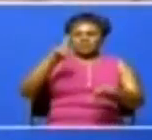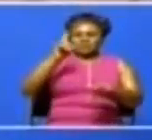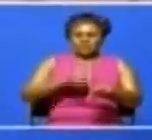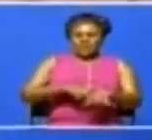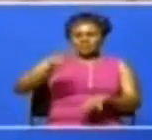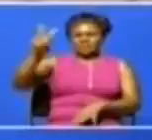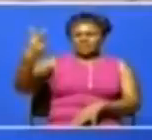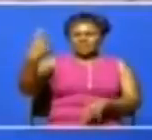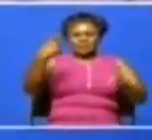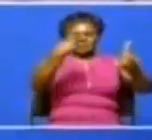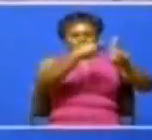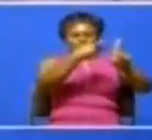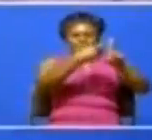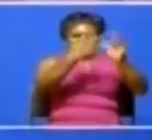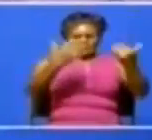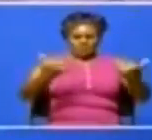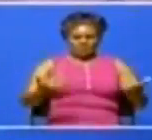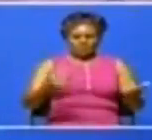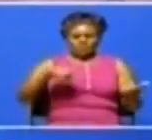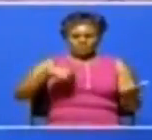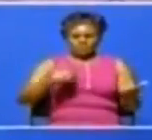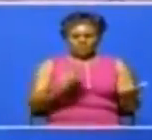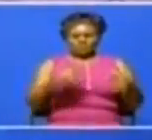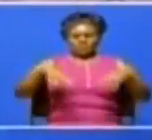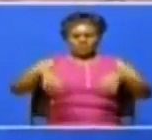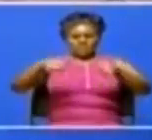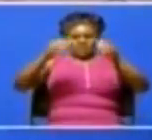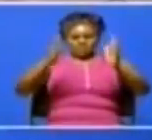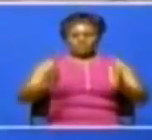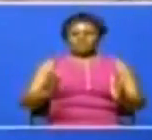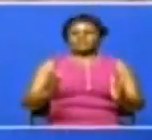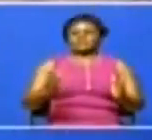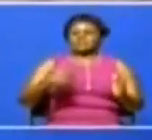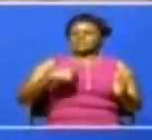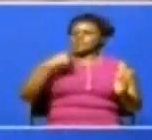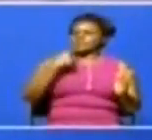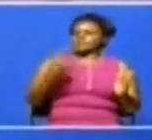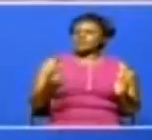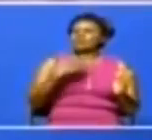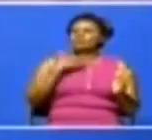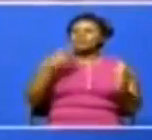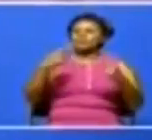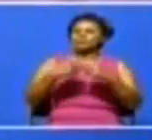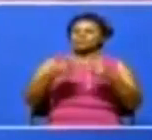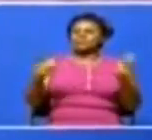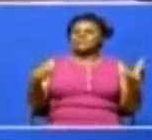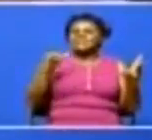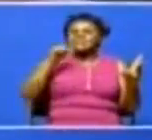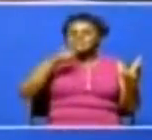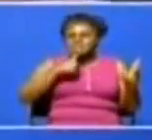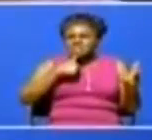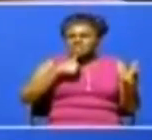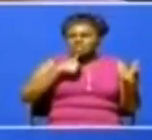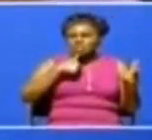wa pili, mimi nikiwa chama, ninasema tunataka kuanza ukurasa mpya.